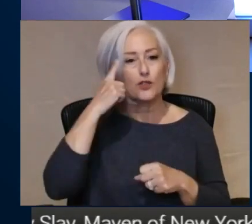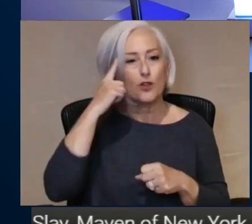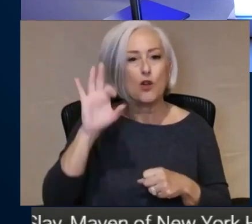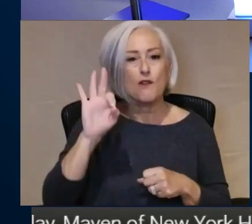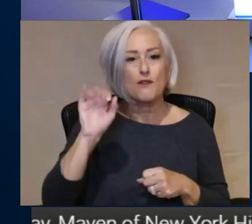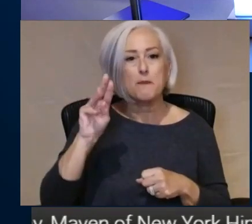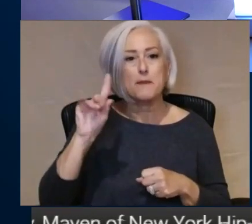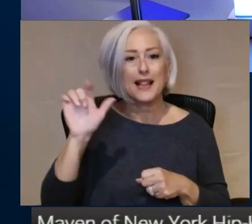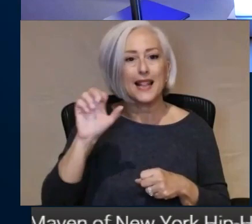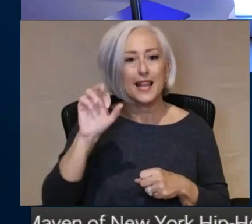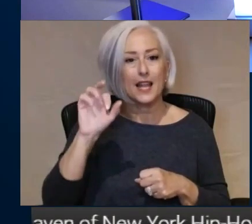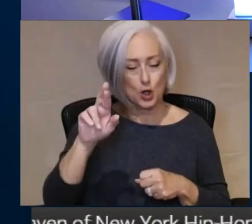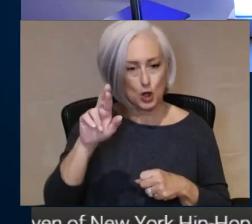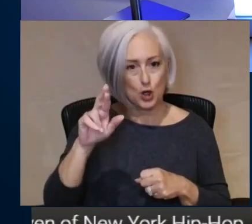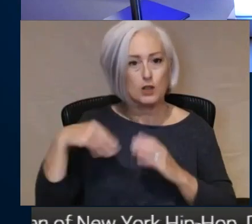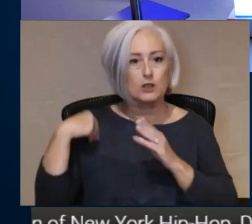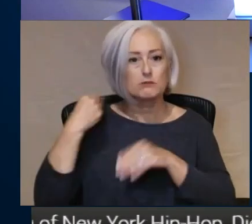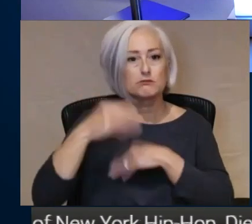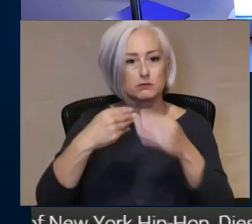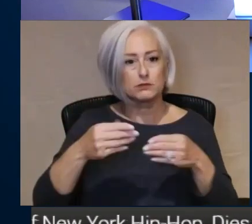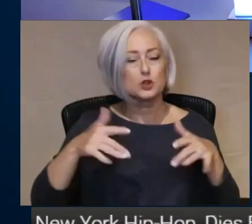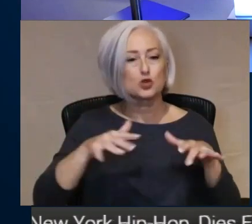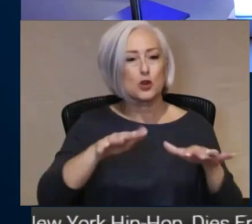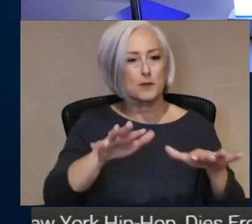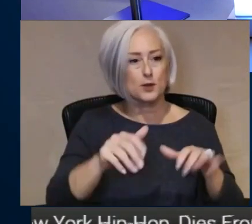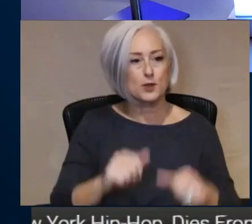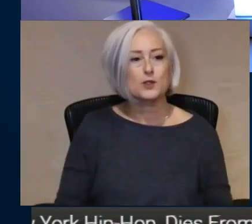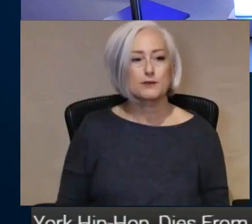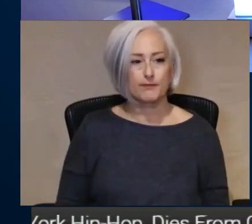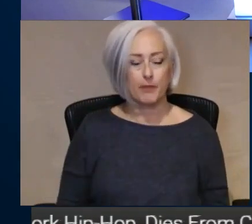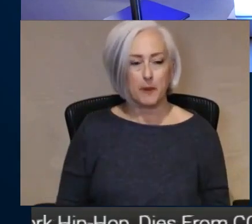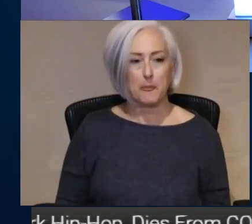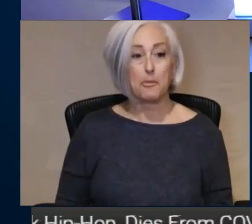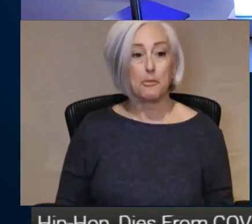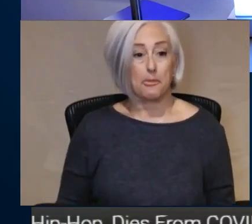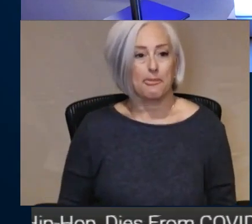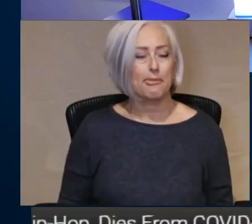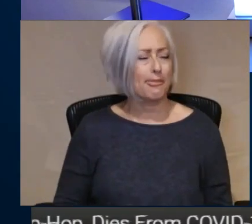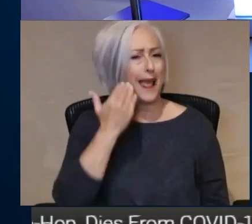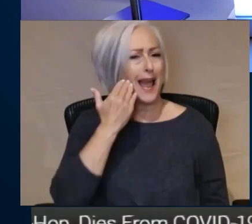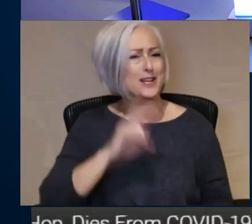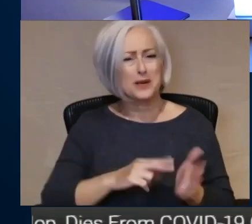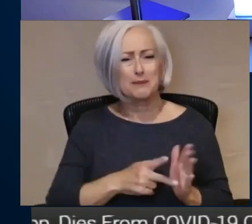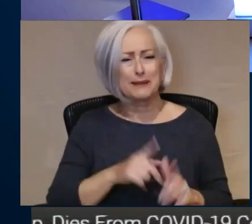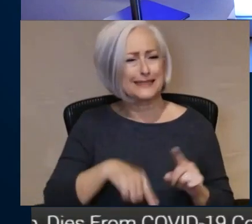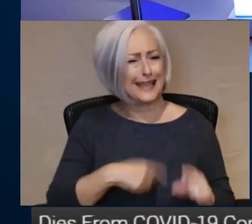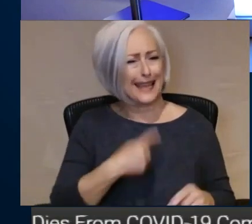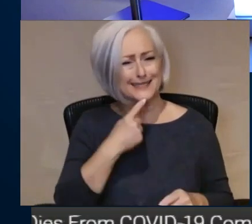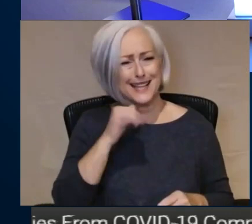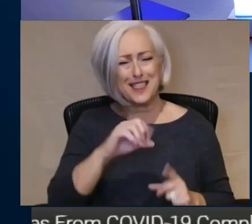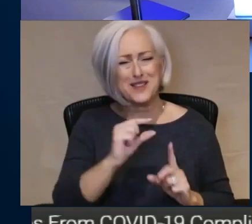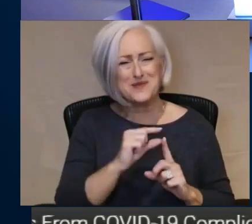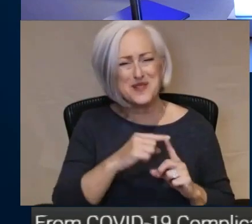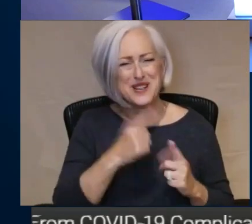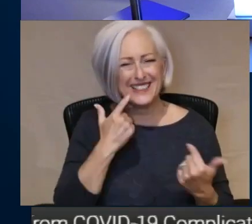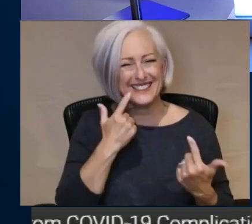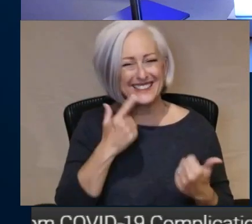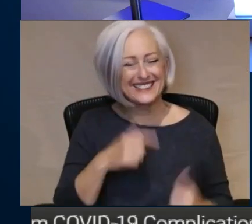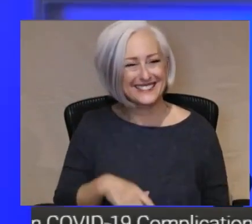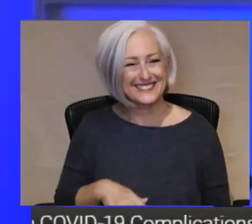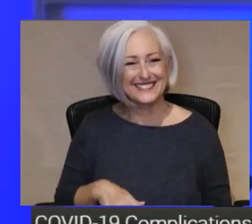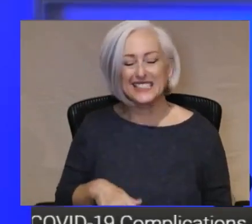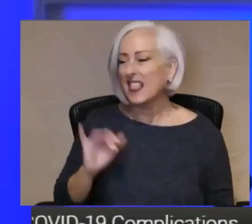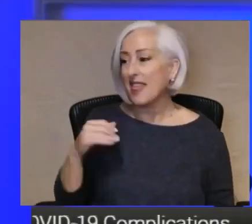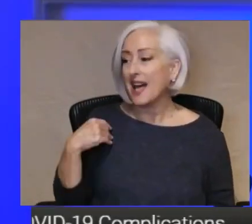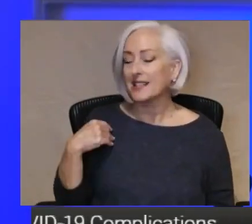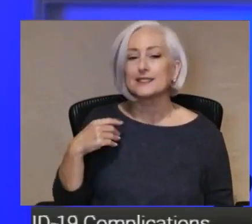you. Tremor. Familial, yeah, tremor. Actually, I know what it means. I just have trouble saying the word. Yeah. That inherited stuff. Absolutely,